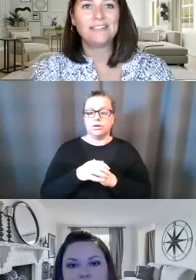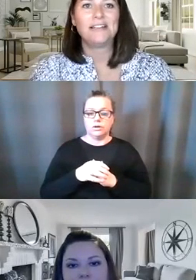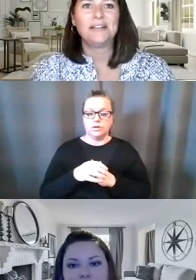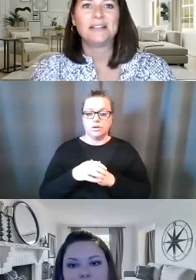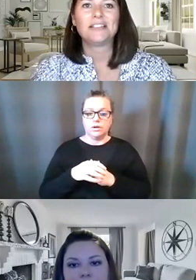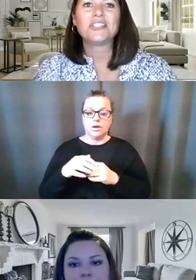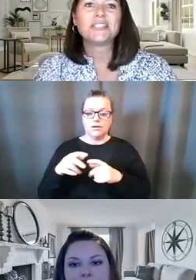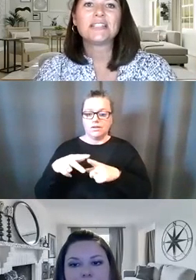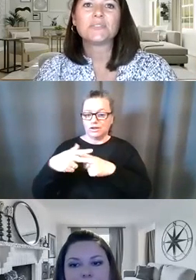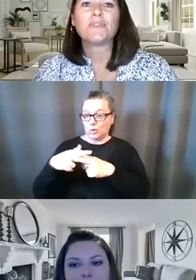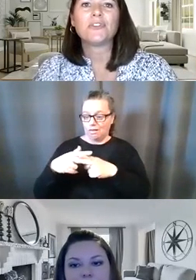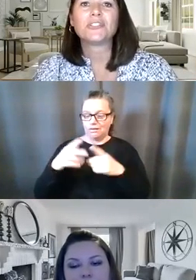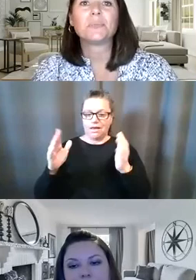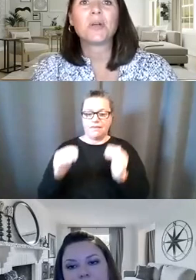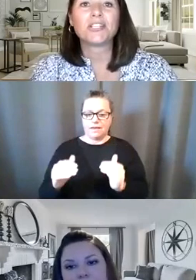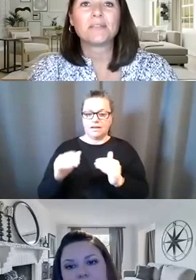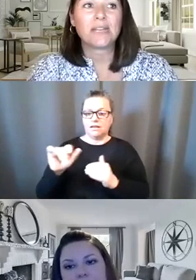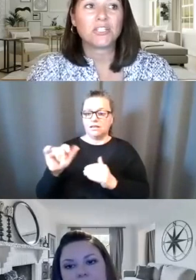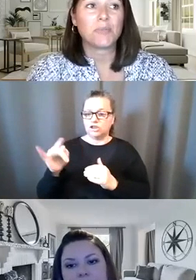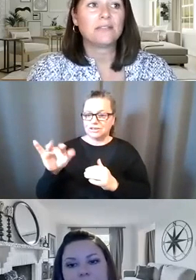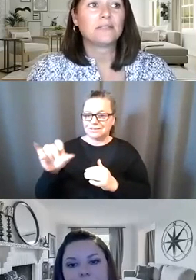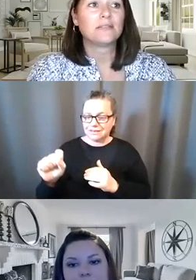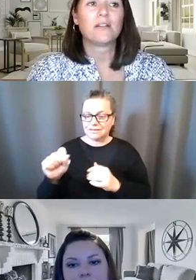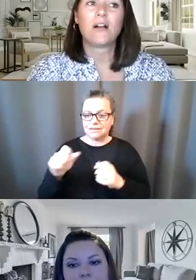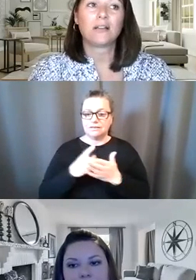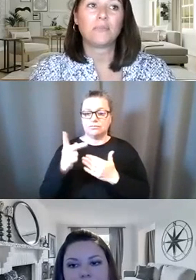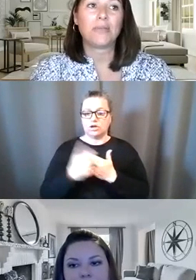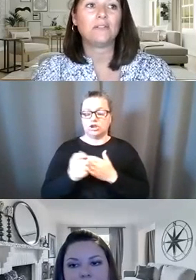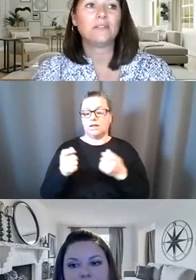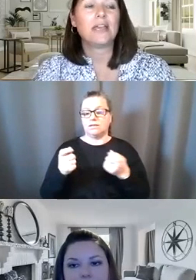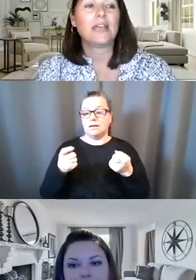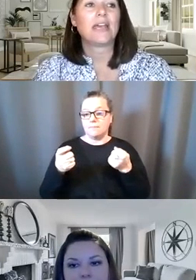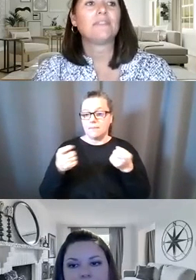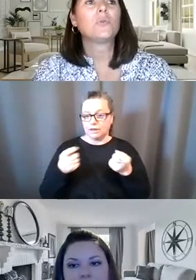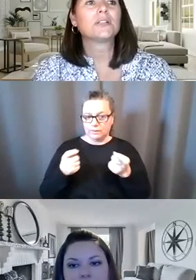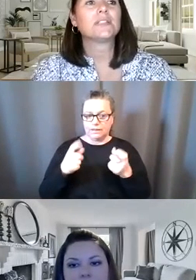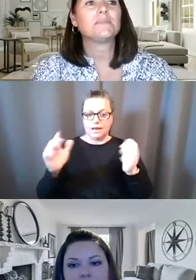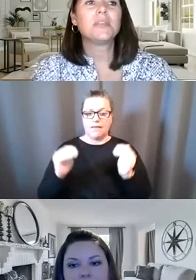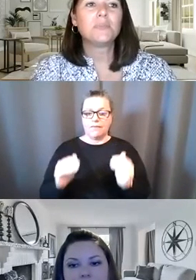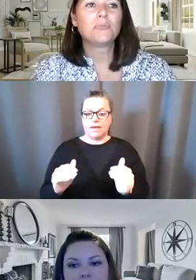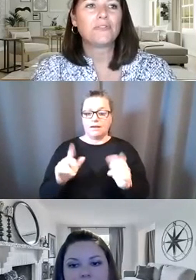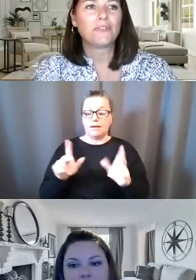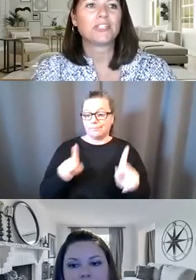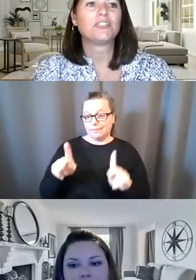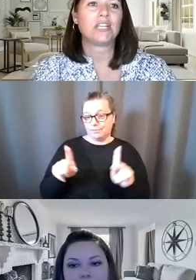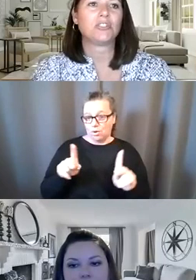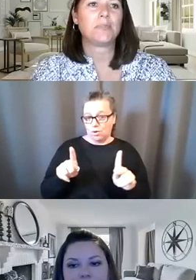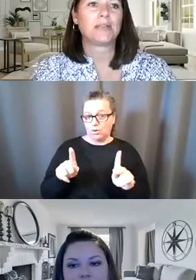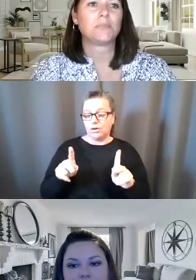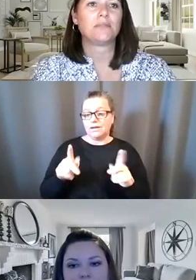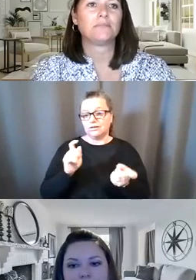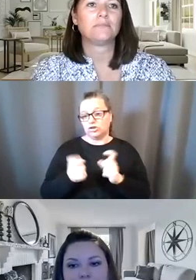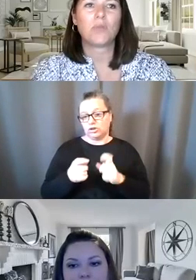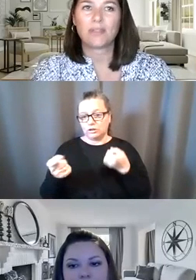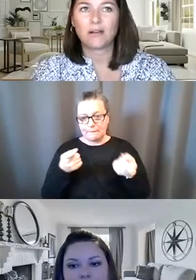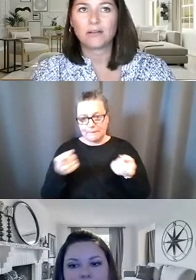icon. Logistics refers to project management, the cog and wheel. And of course, people refers to change